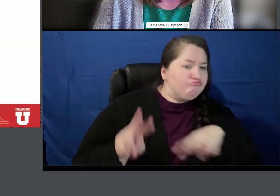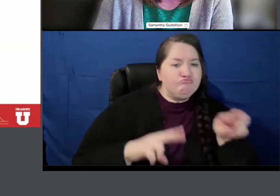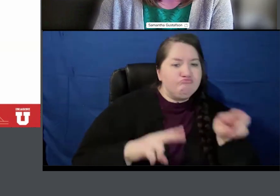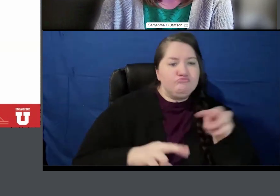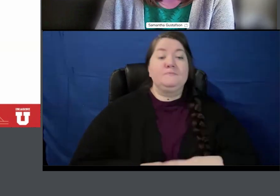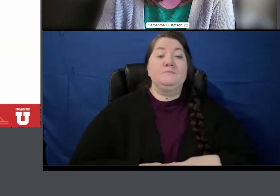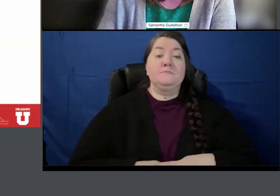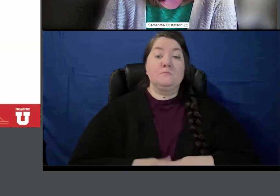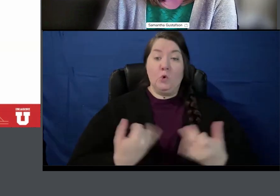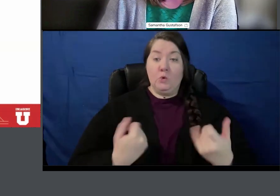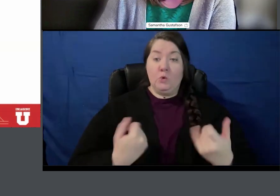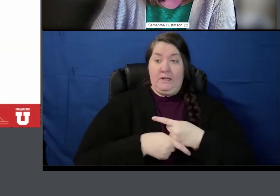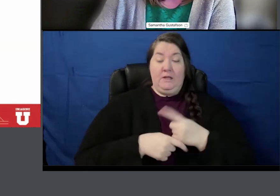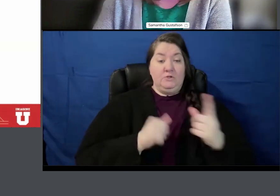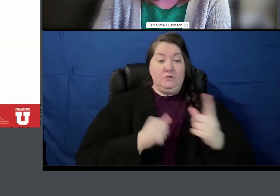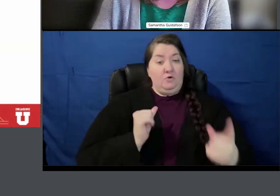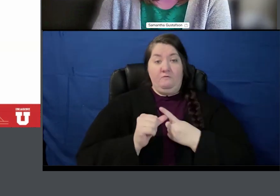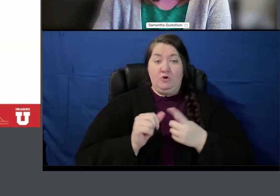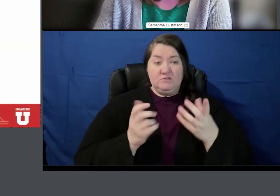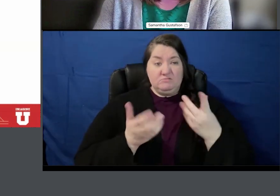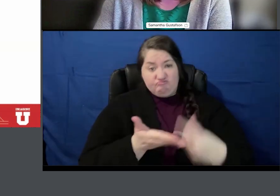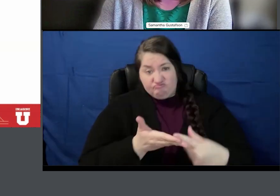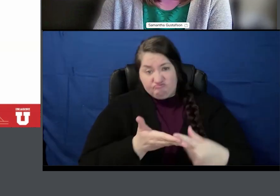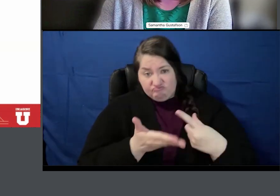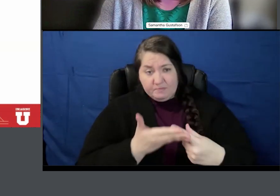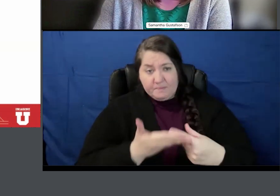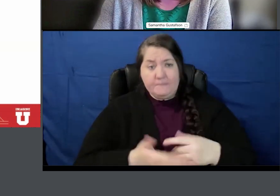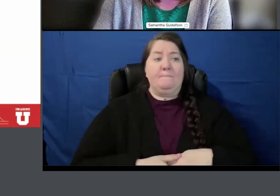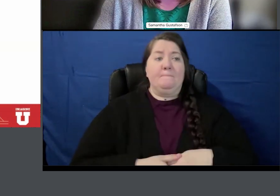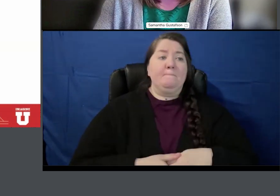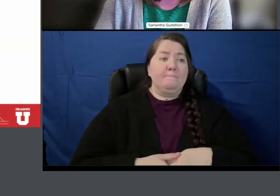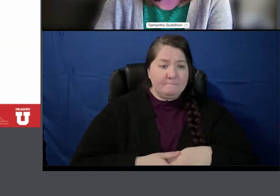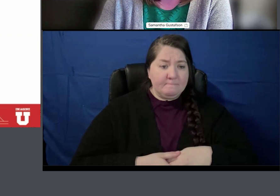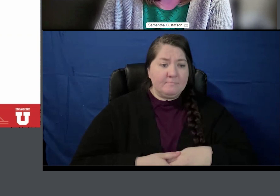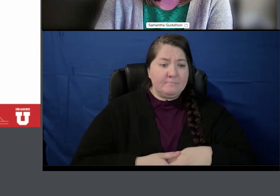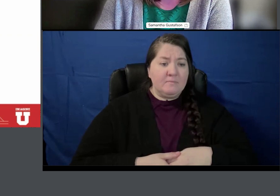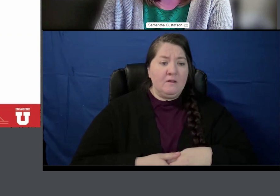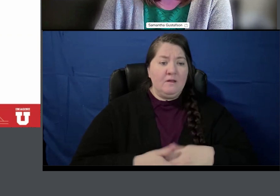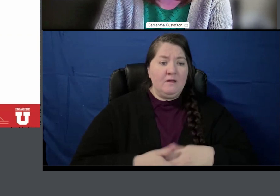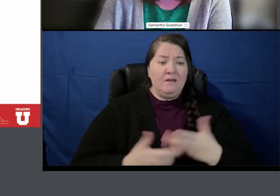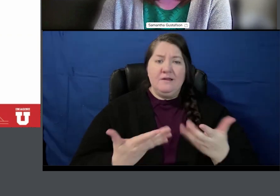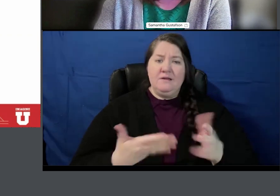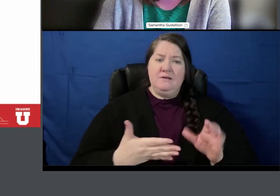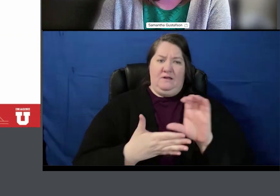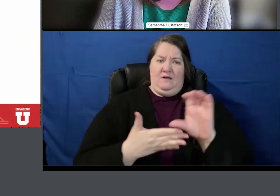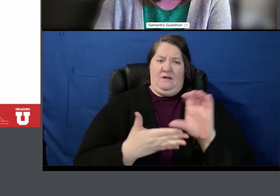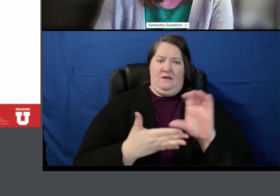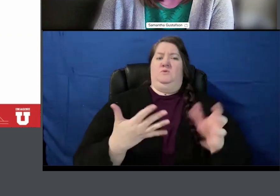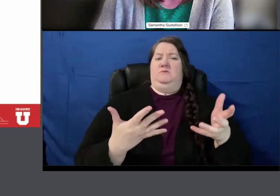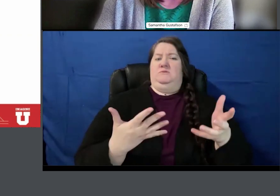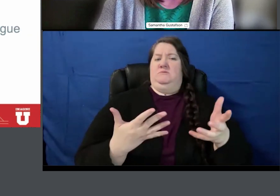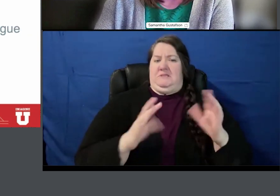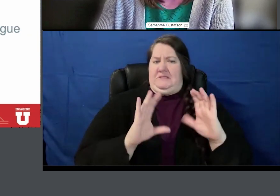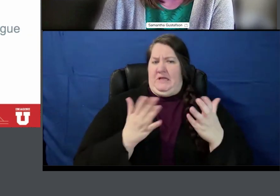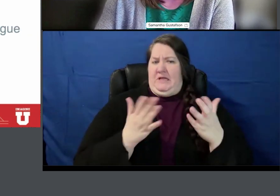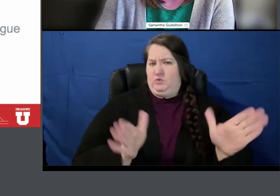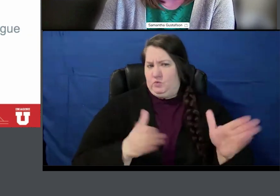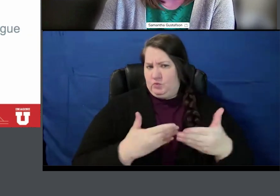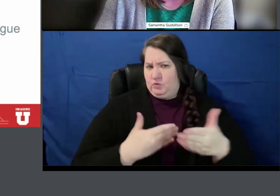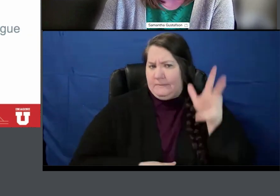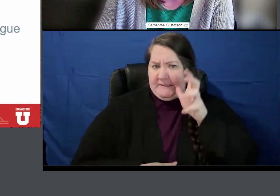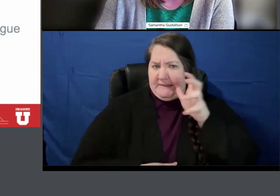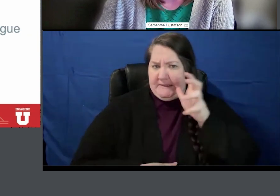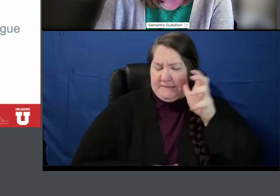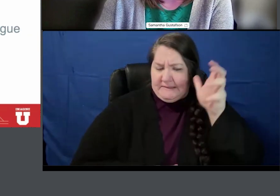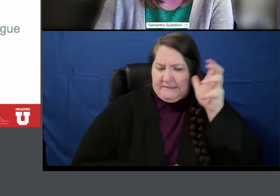So today in the first talk, I'm going to talk about the consequences of classroom listening. And then we are going